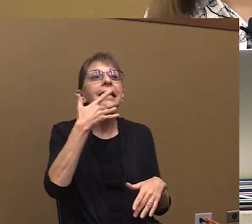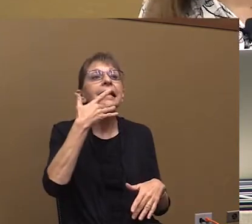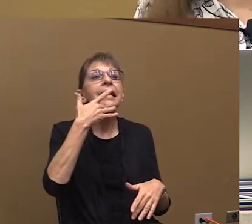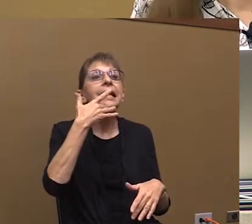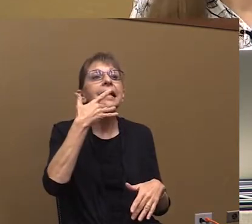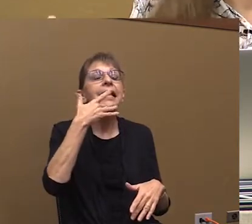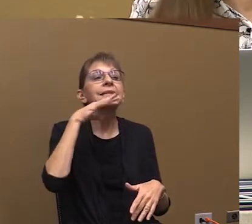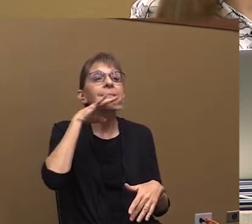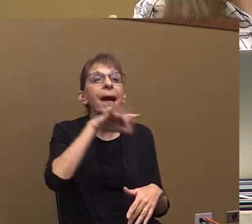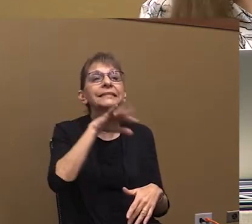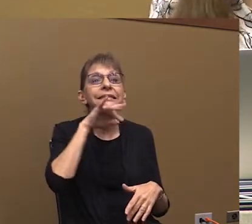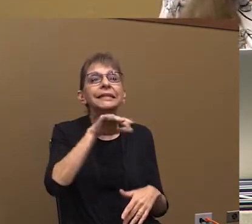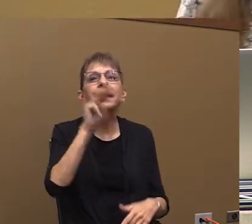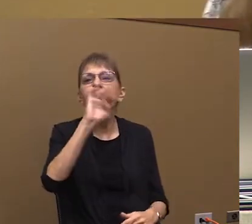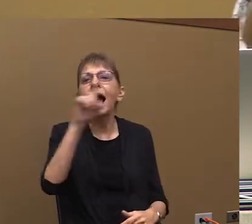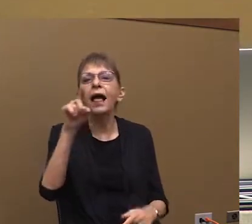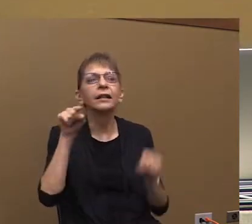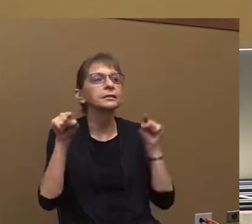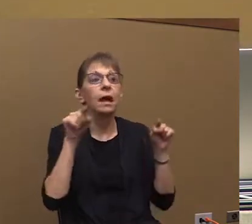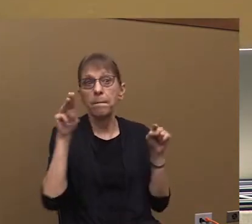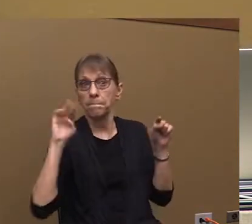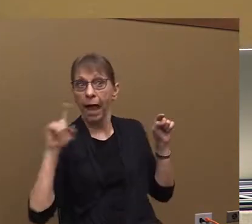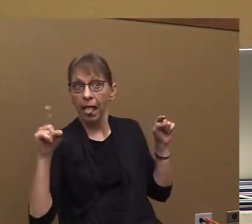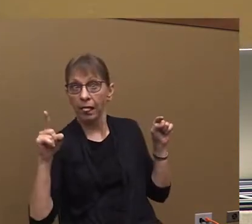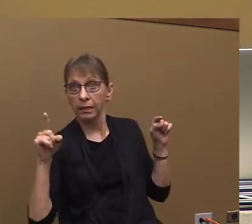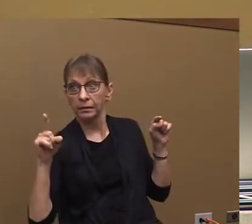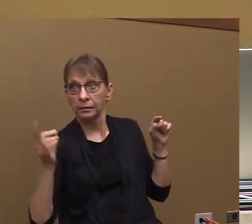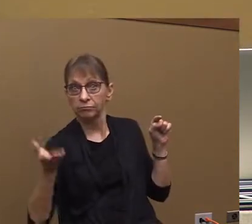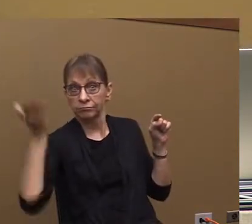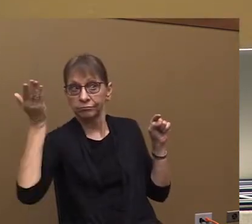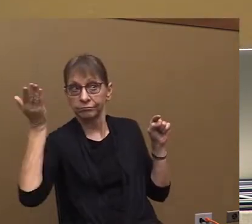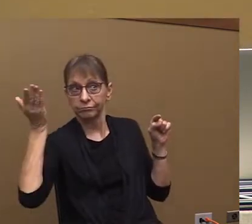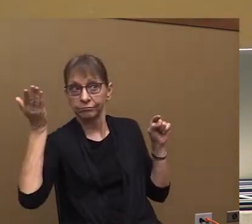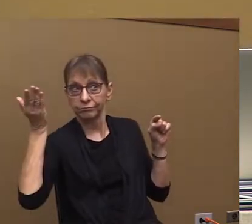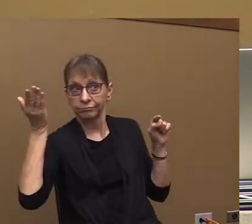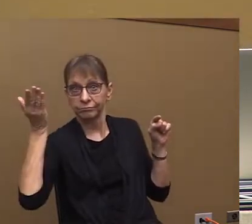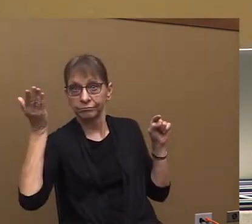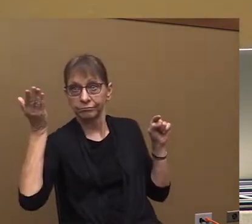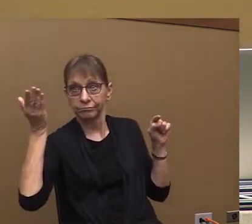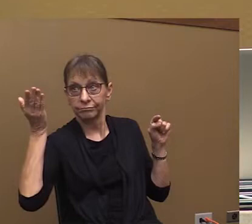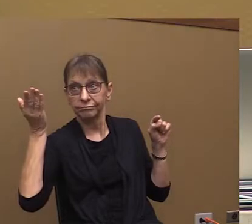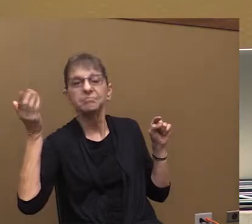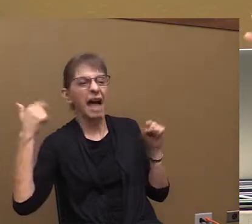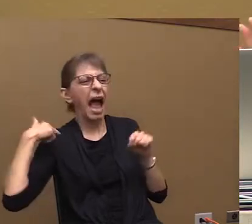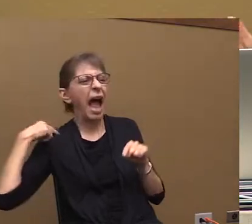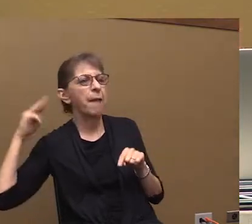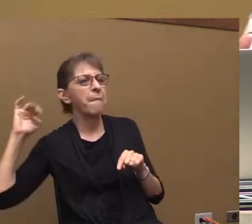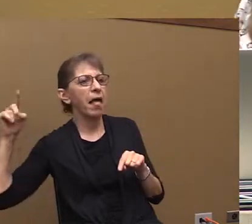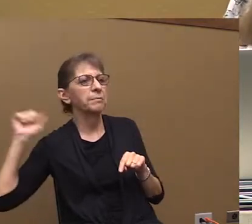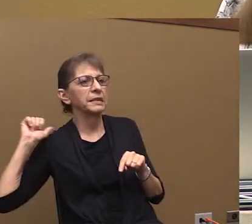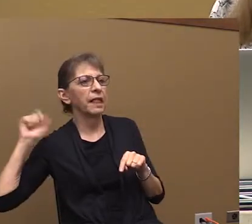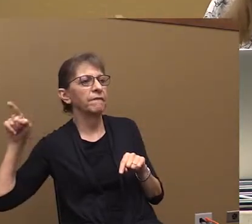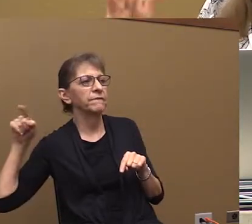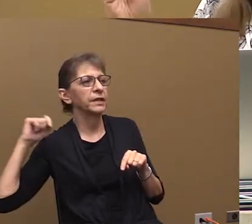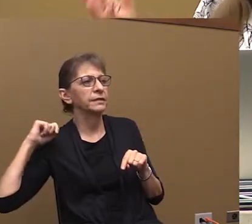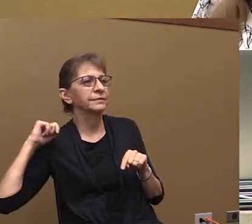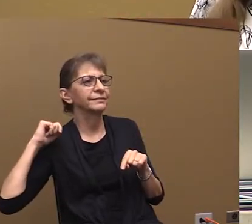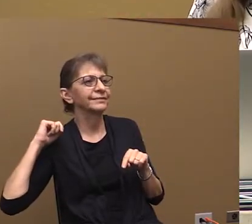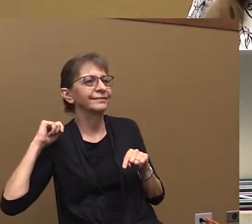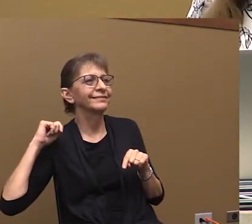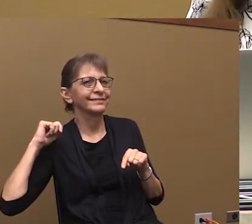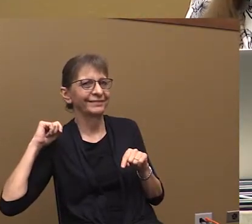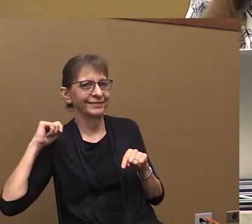Okay, I'm a carrot, I'm standing. Okay. How about spicy or mild? Do you